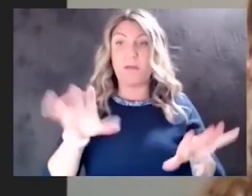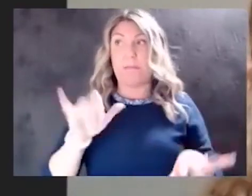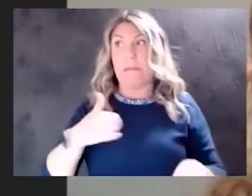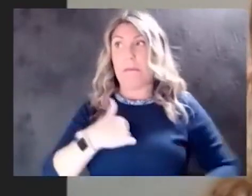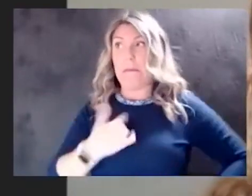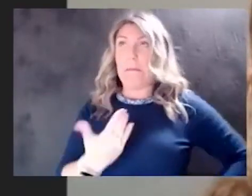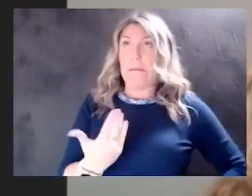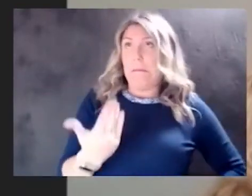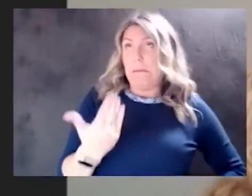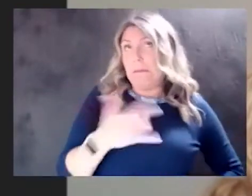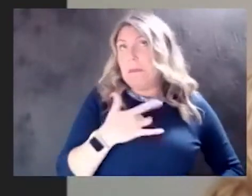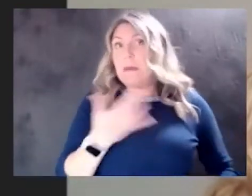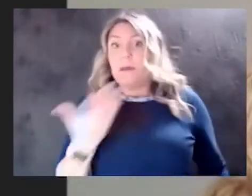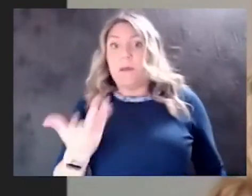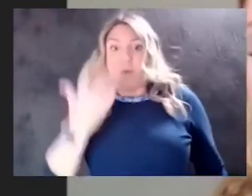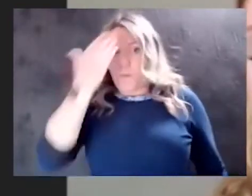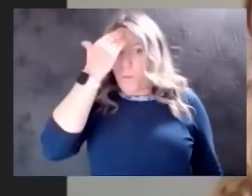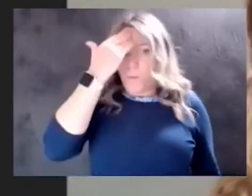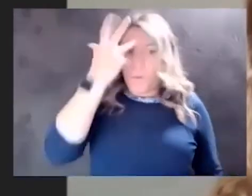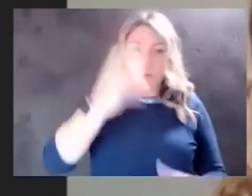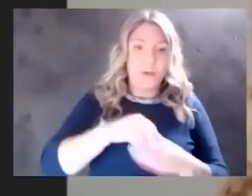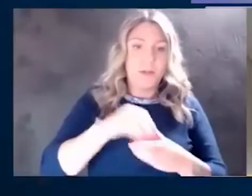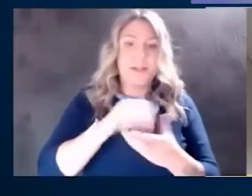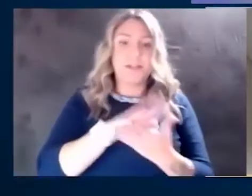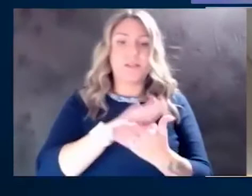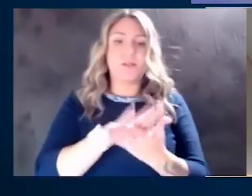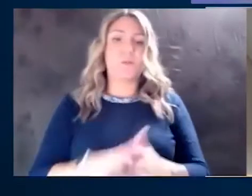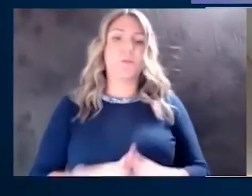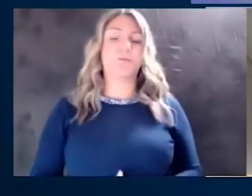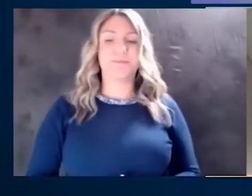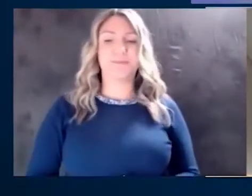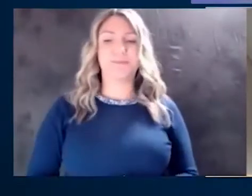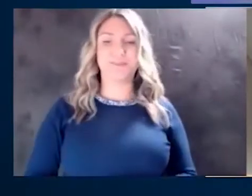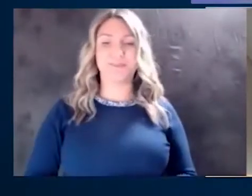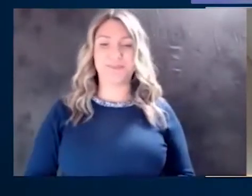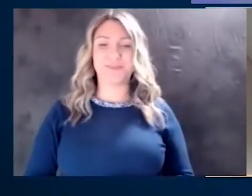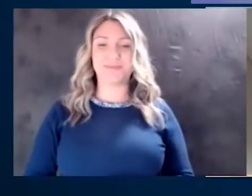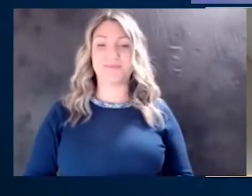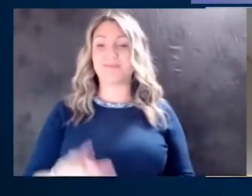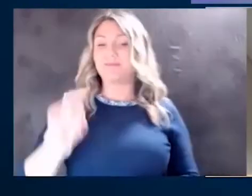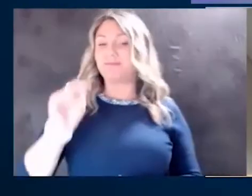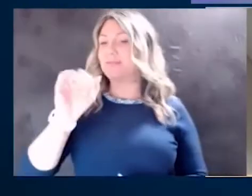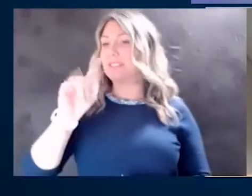felt were in school. Okay. Natalia?